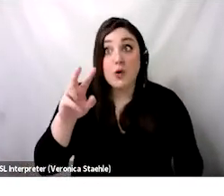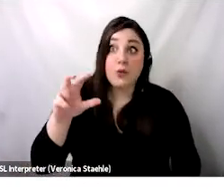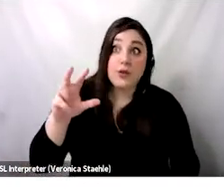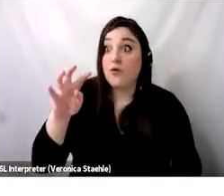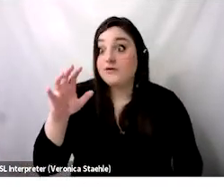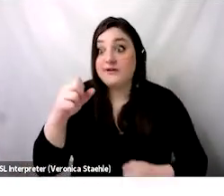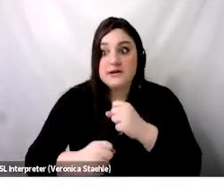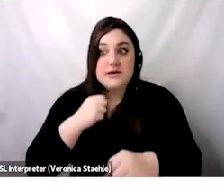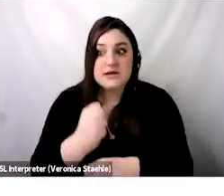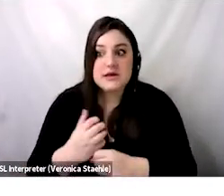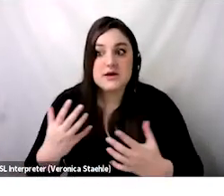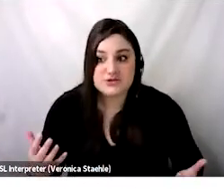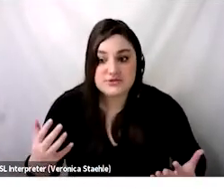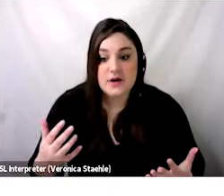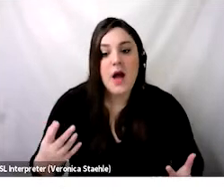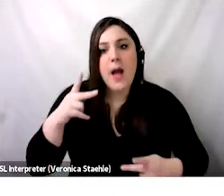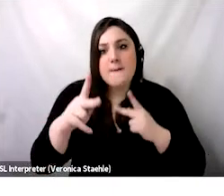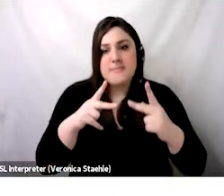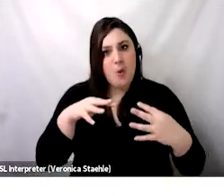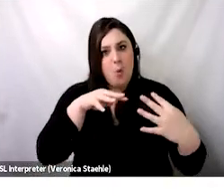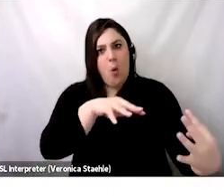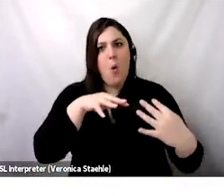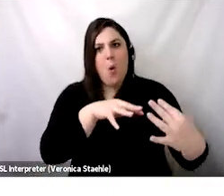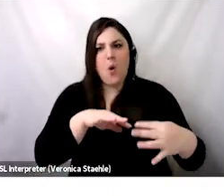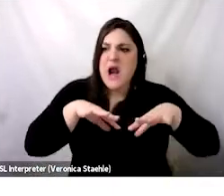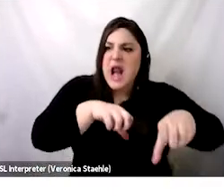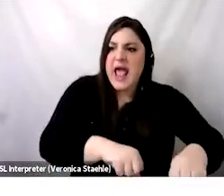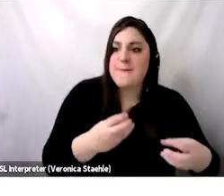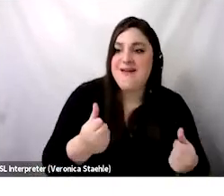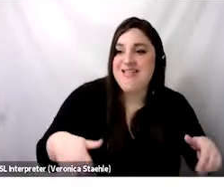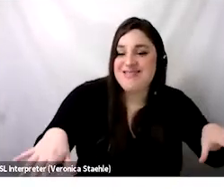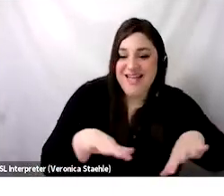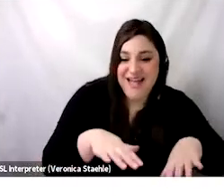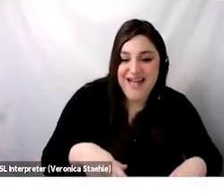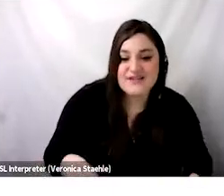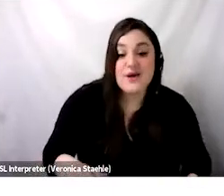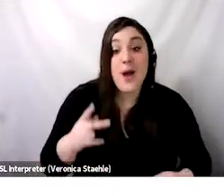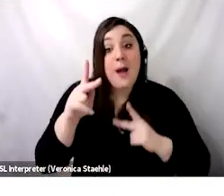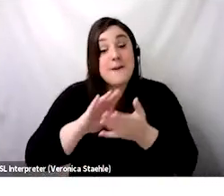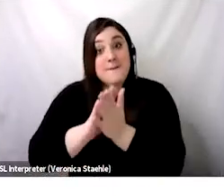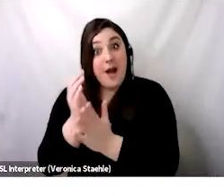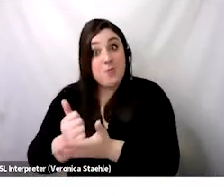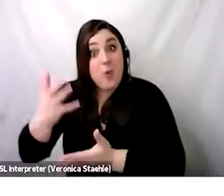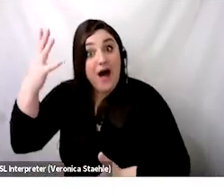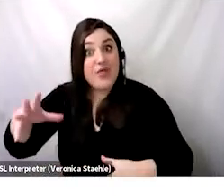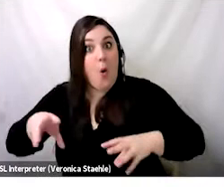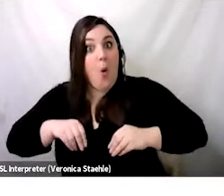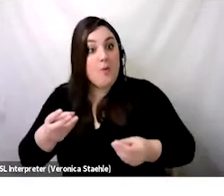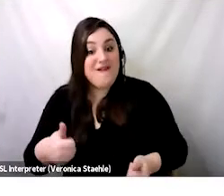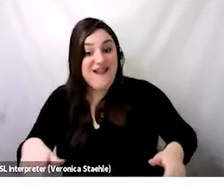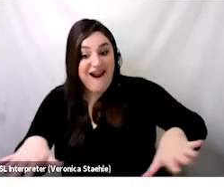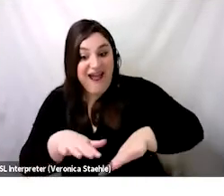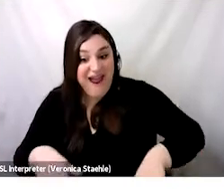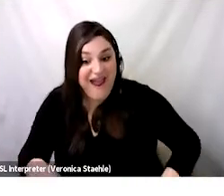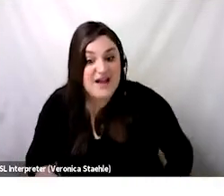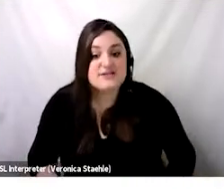Wealth was built over land. People were displaced over land. And when it comes to agriculture and the